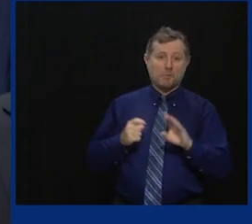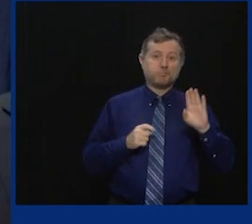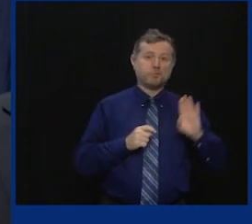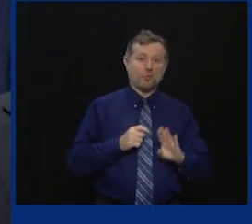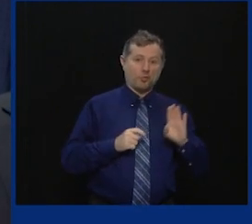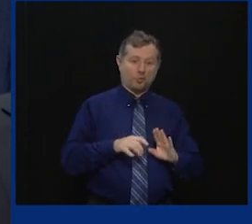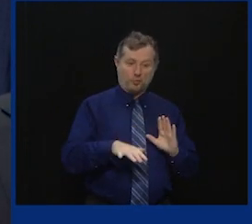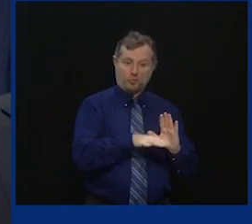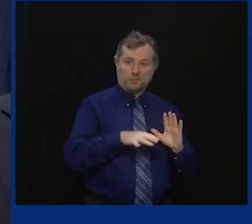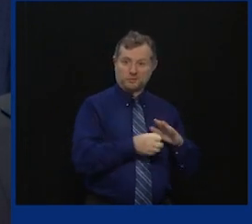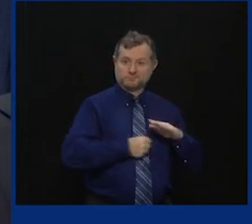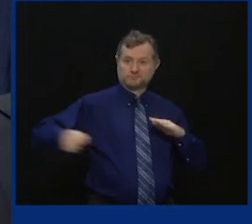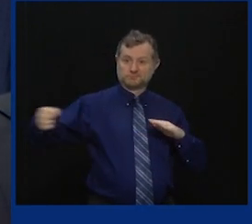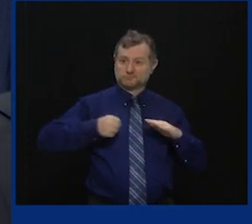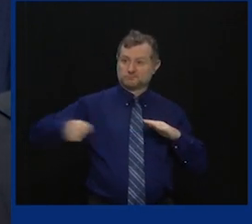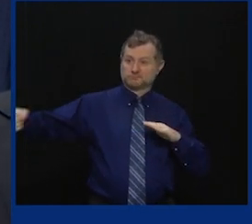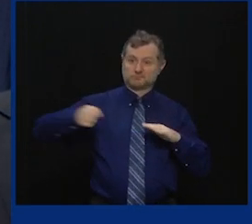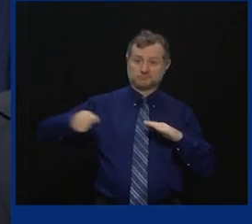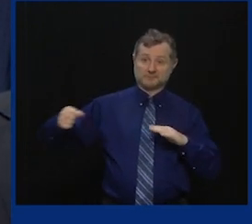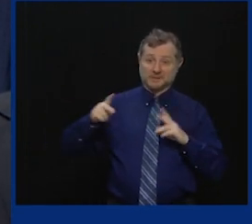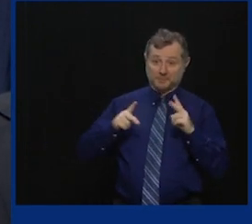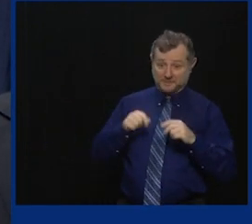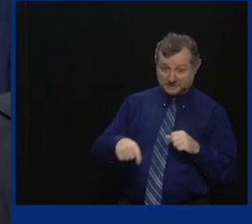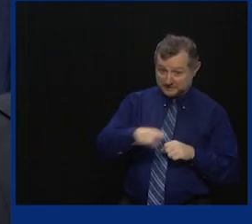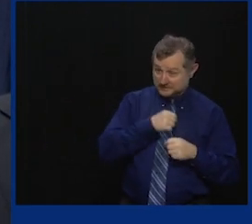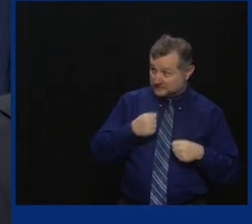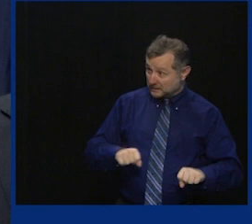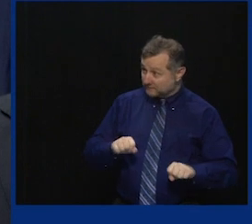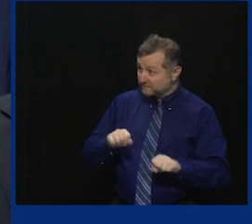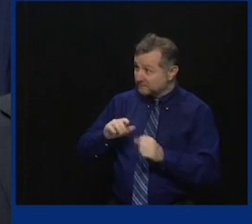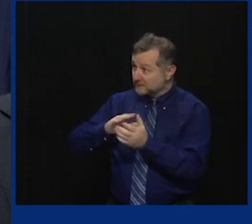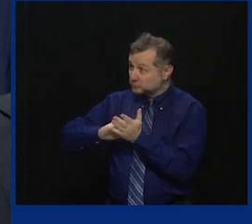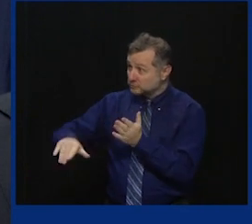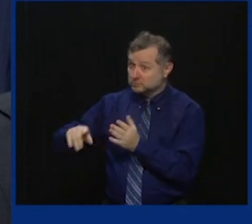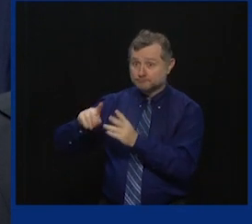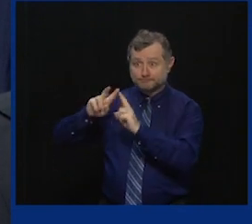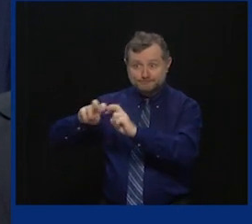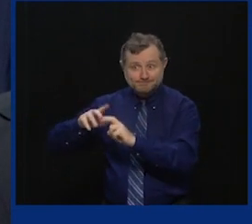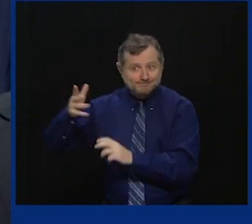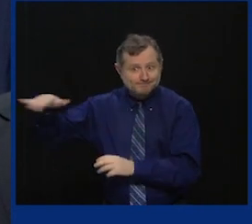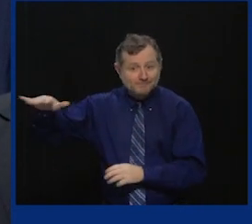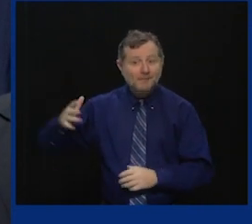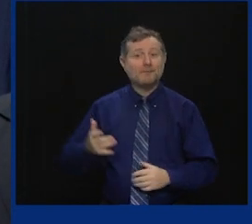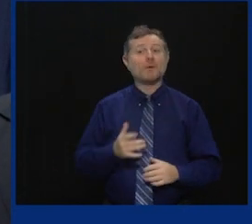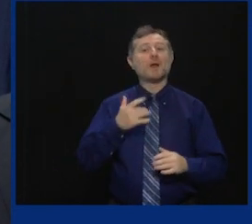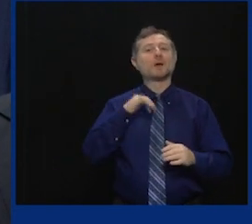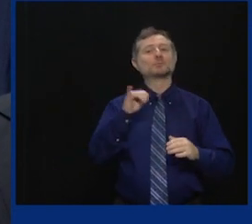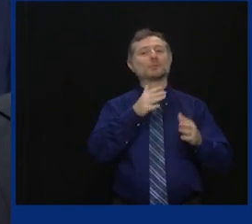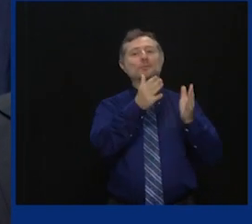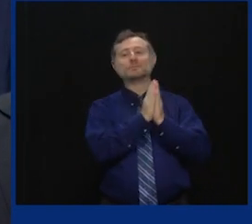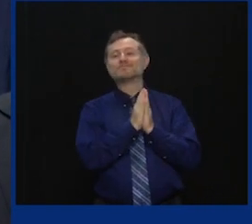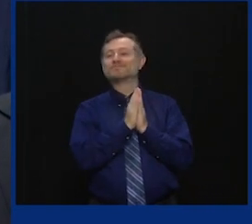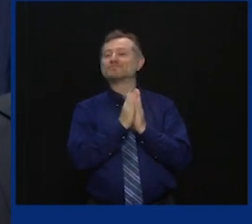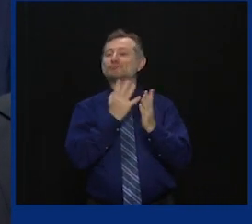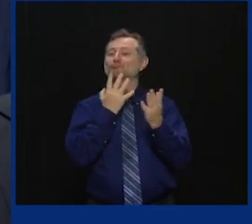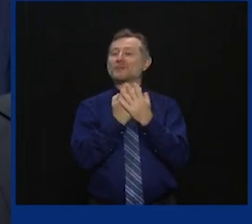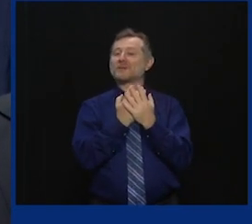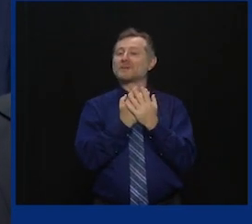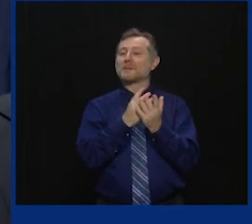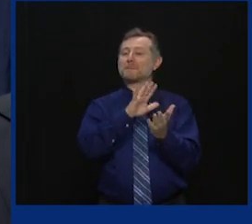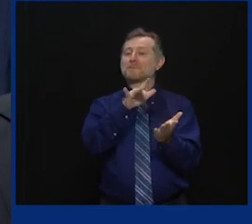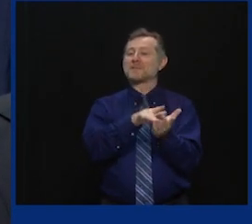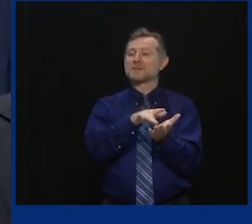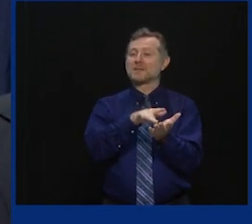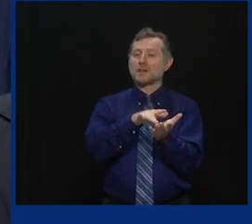be safely released. I've also asked the correctional medical facility to send me any letters of people